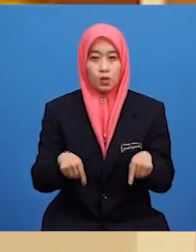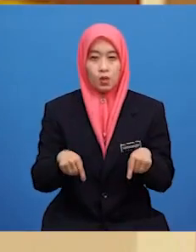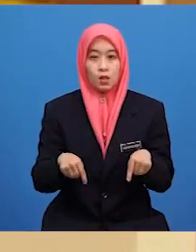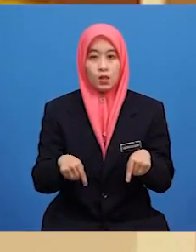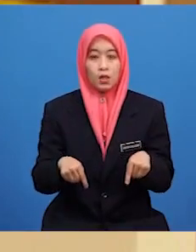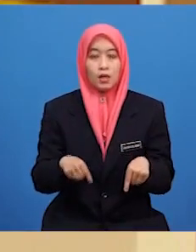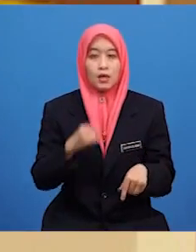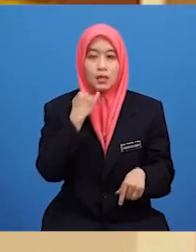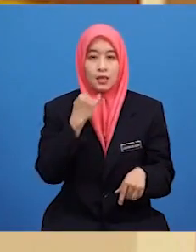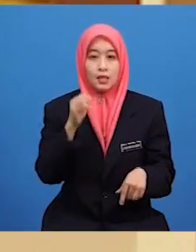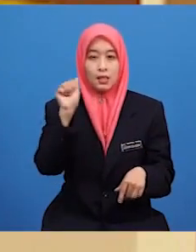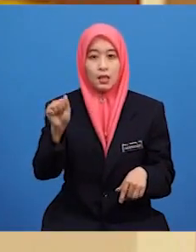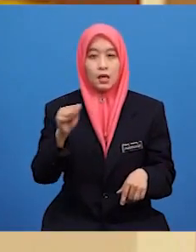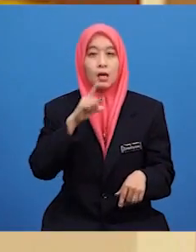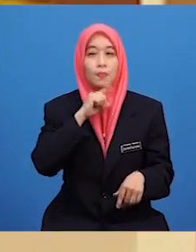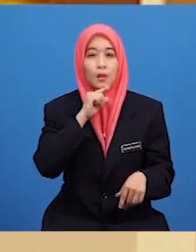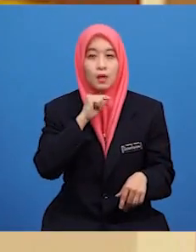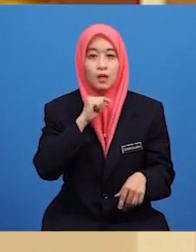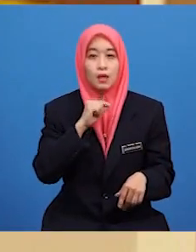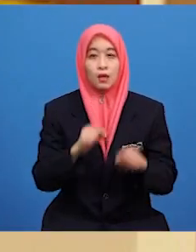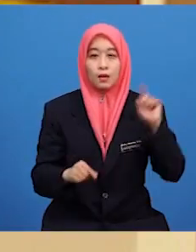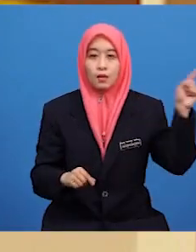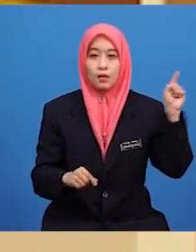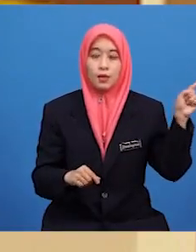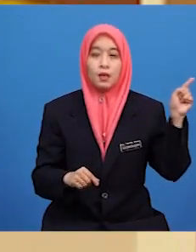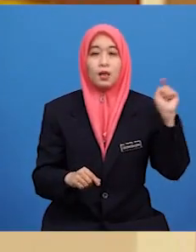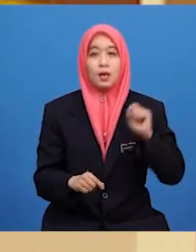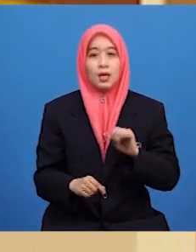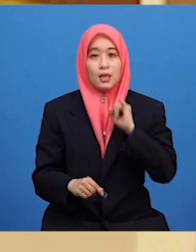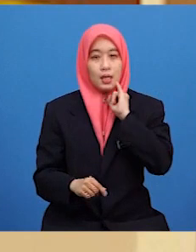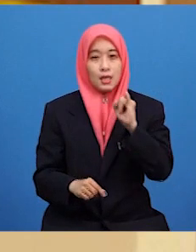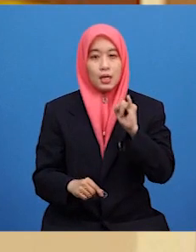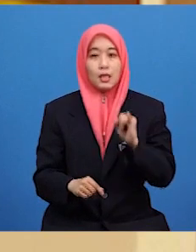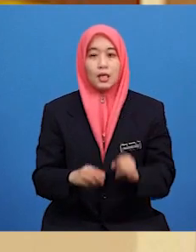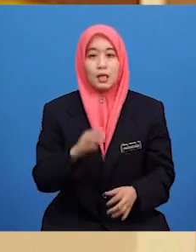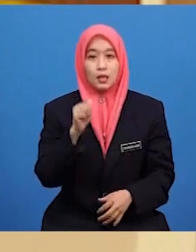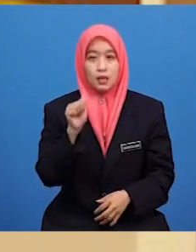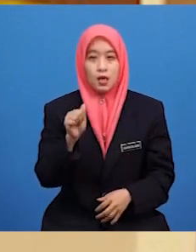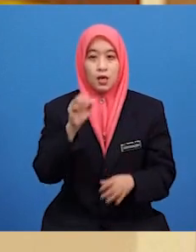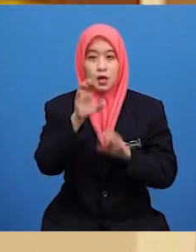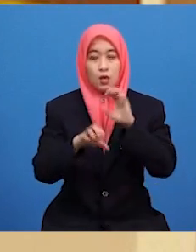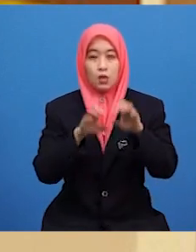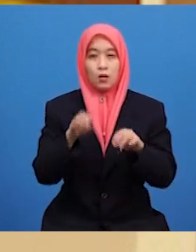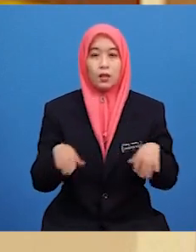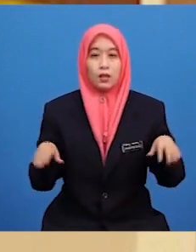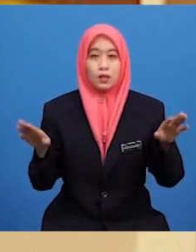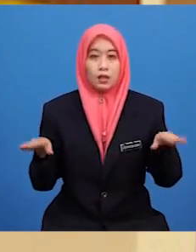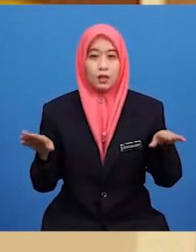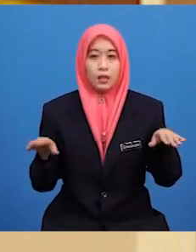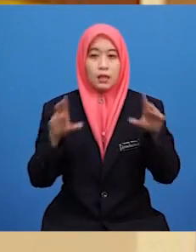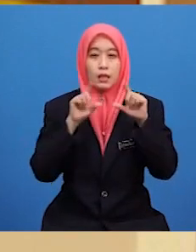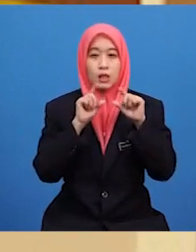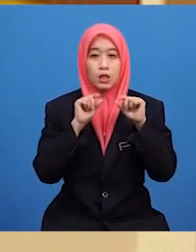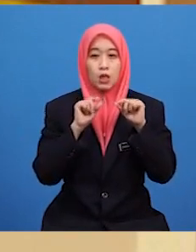a bird. Milo here is a dog. Chirp, chirp,